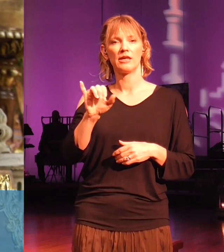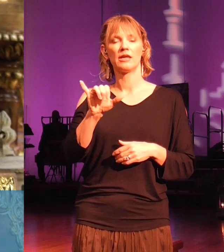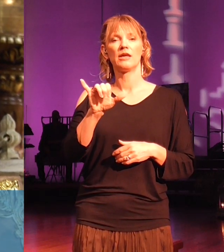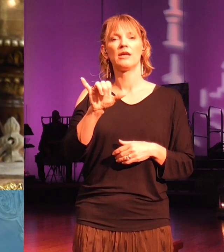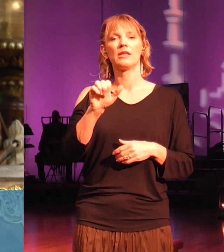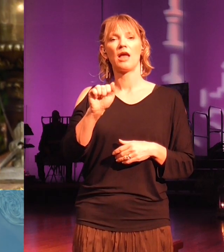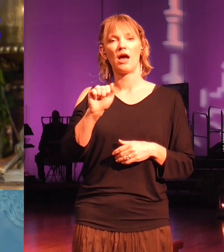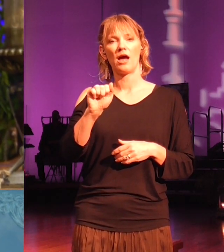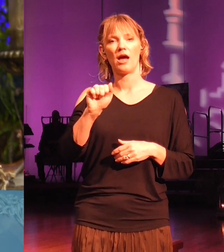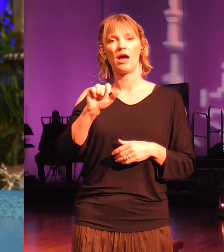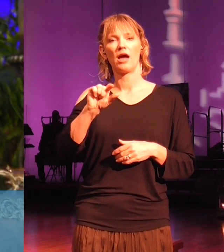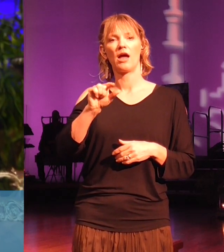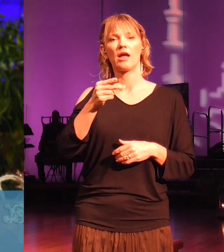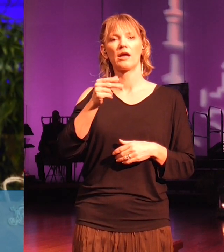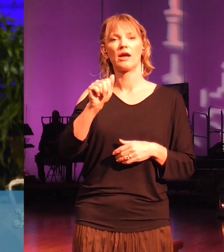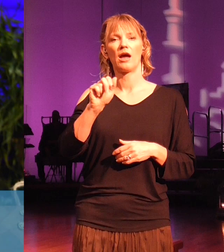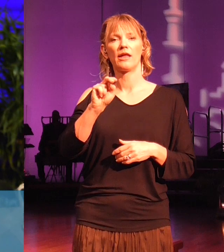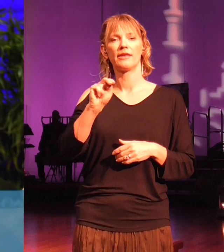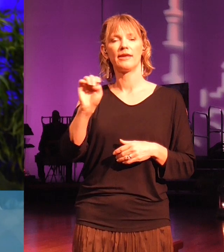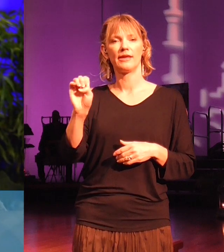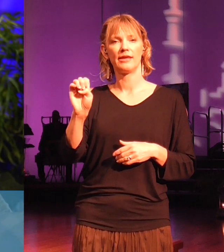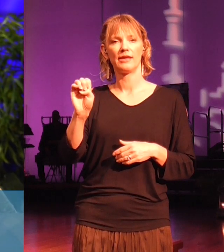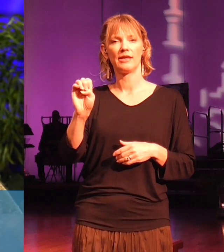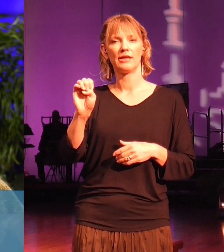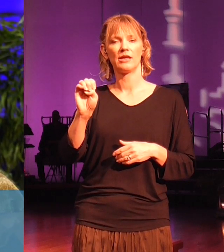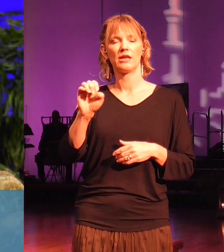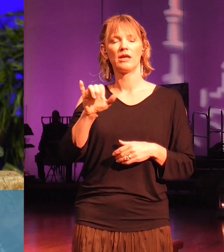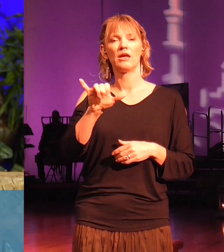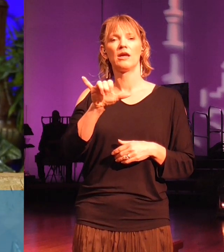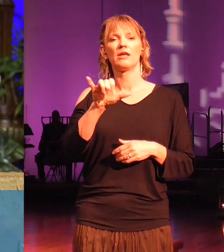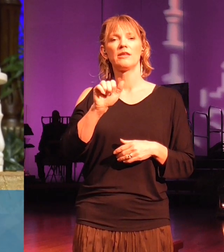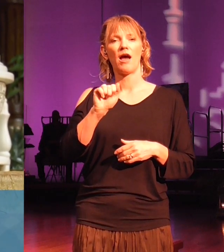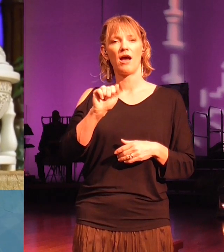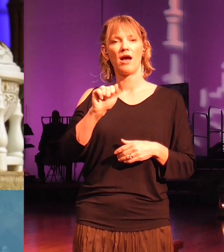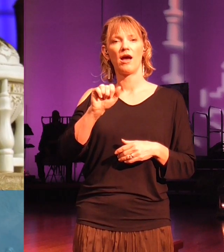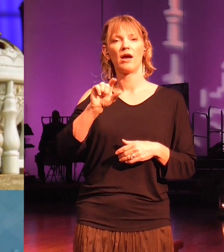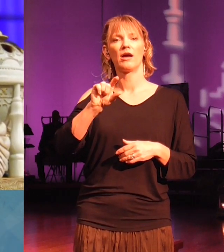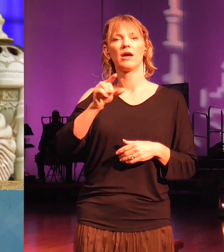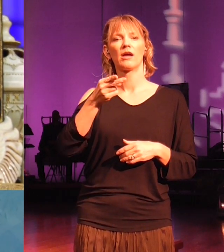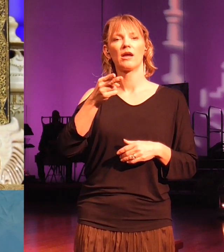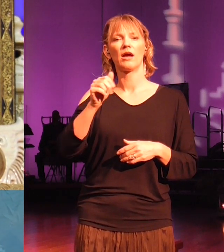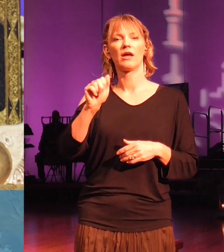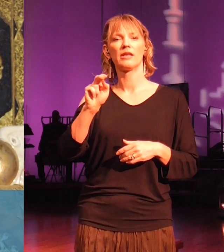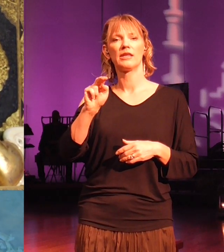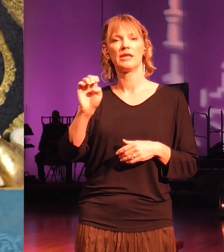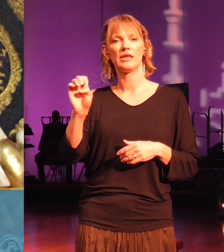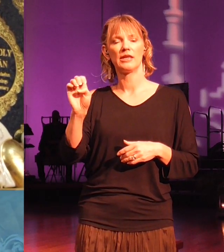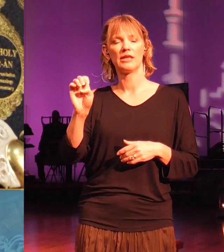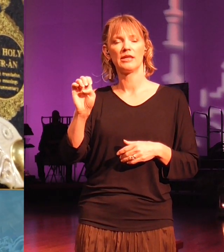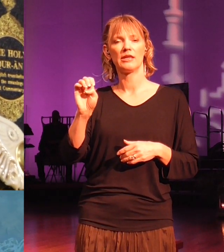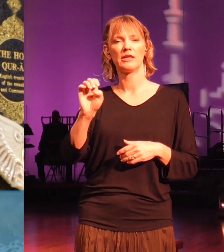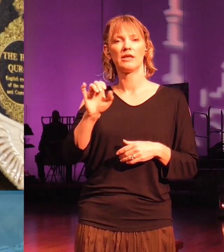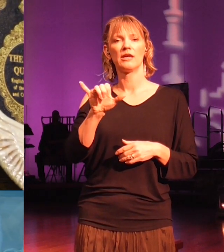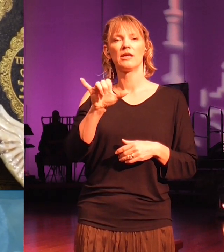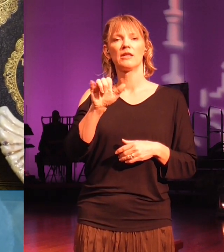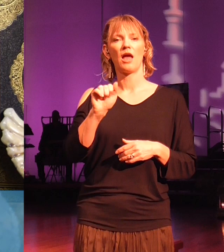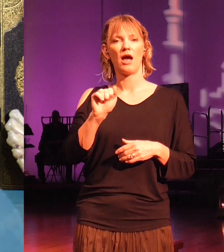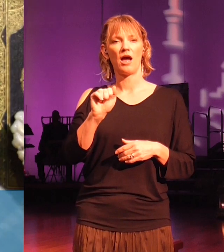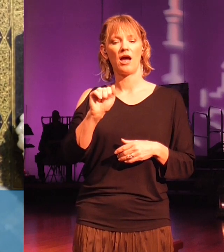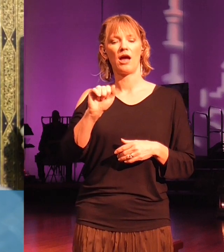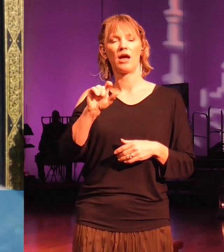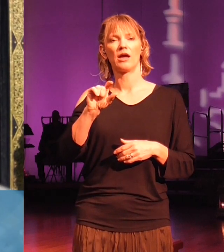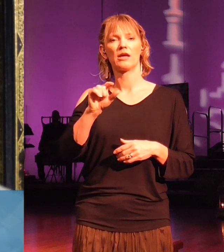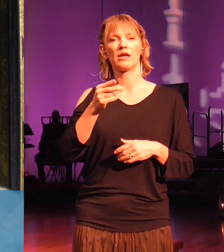Ya Ghani, Ya Ghani, Ya Ghani.